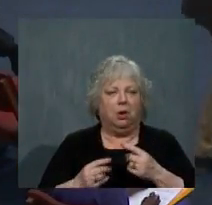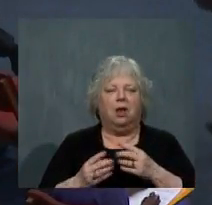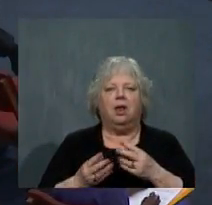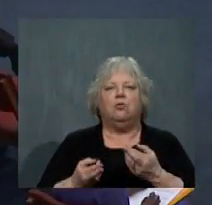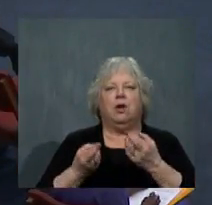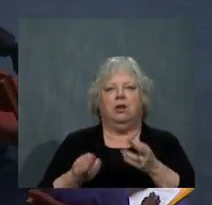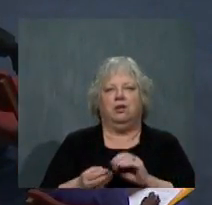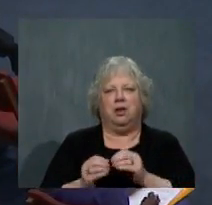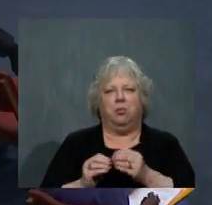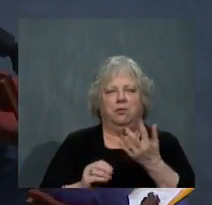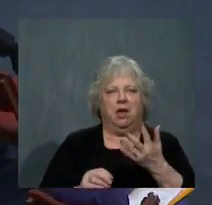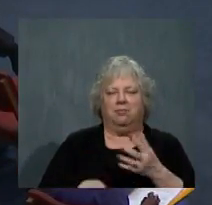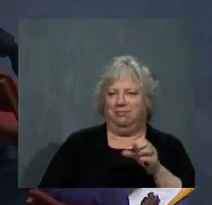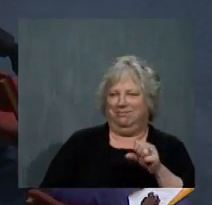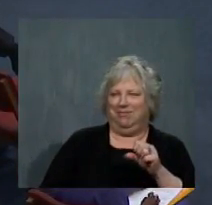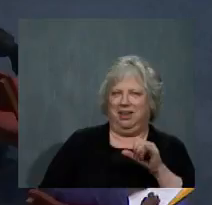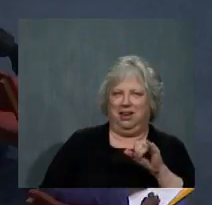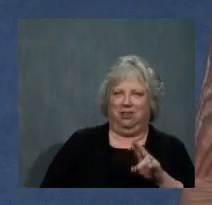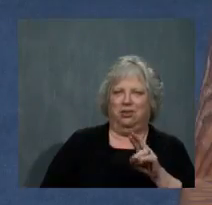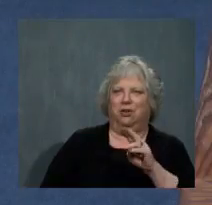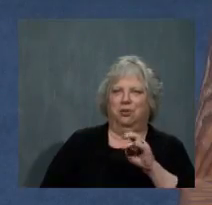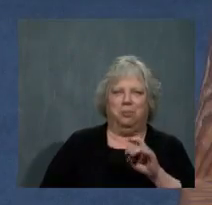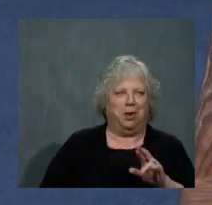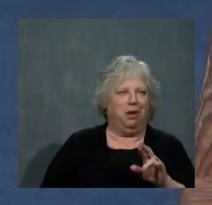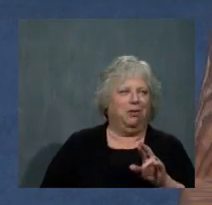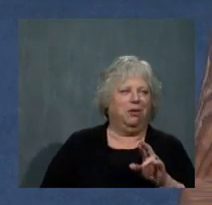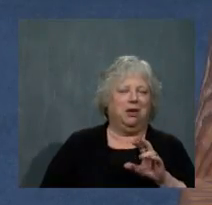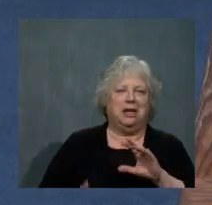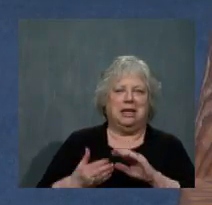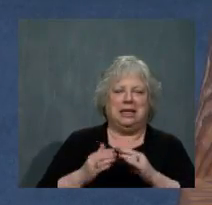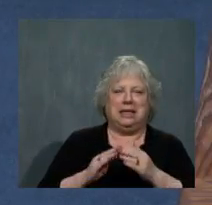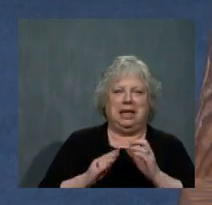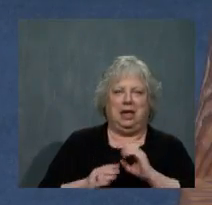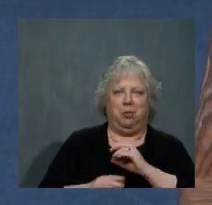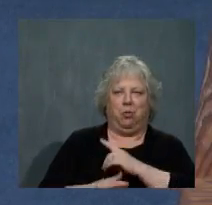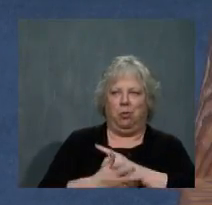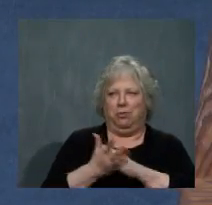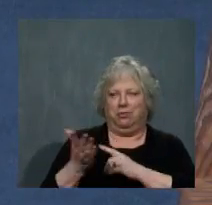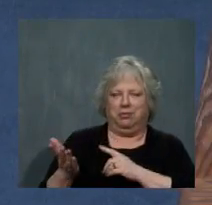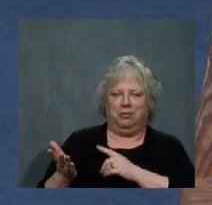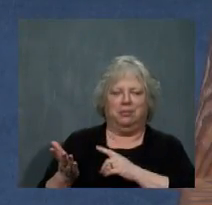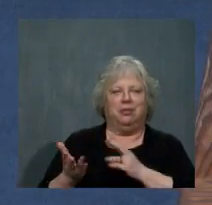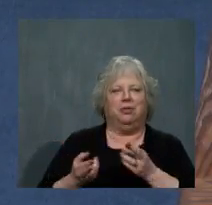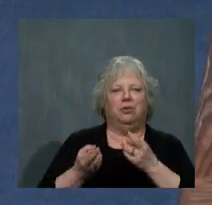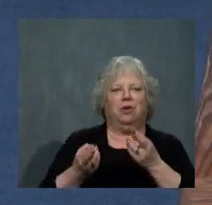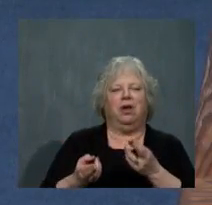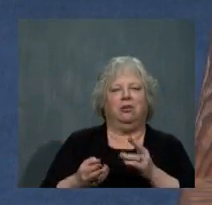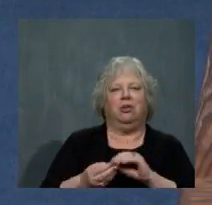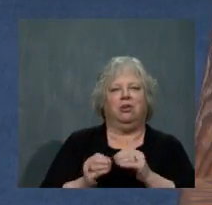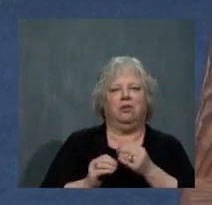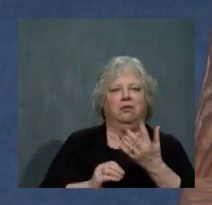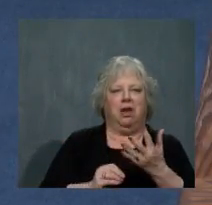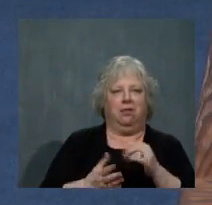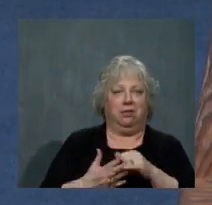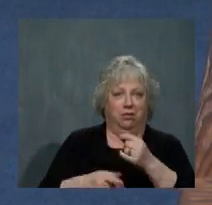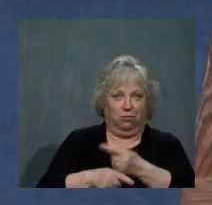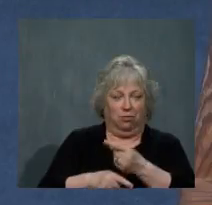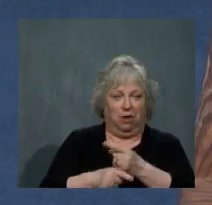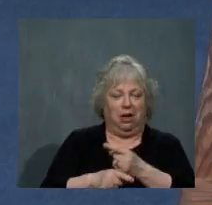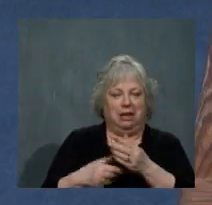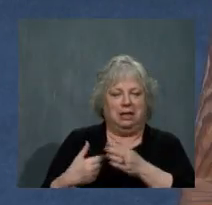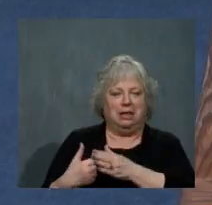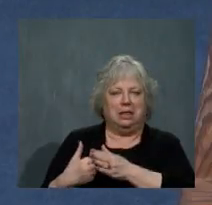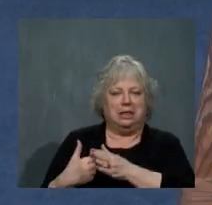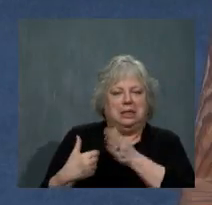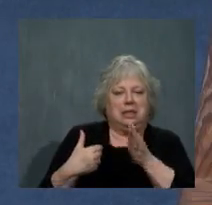Resolution 5. Yes, sir. Mayor, City Board, Resolution 5, that's correct. It's